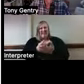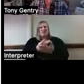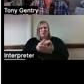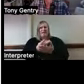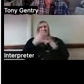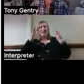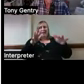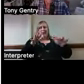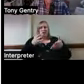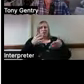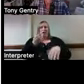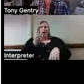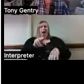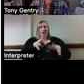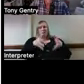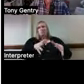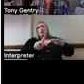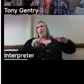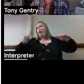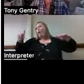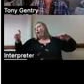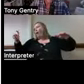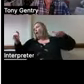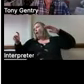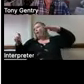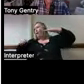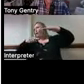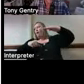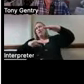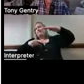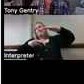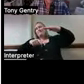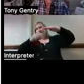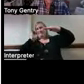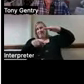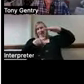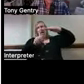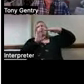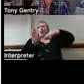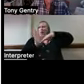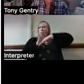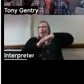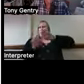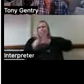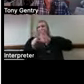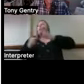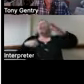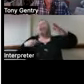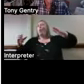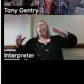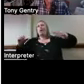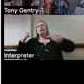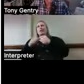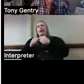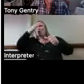and don't come back in a certain period of time, that device will set off an alarm to call you back into the kitchen. And if you don't come